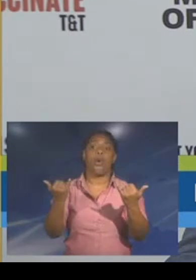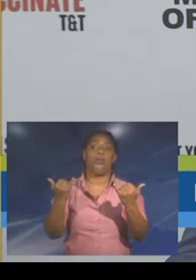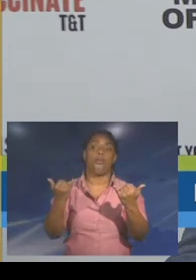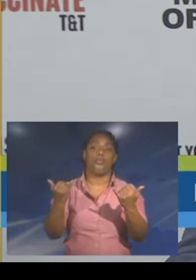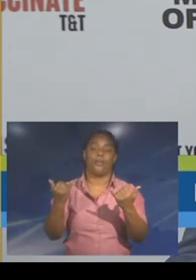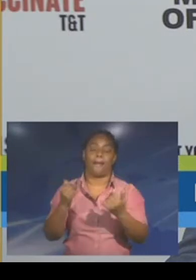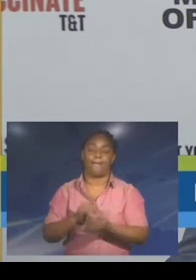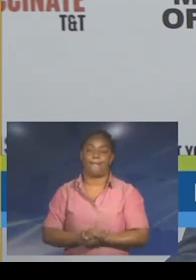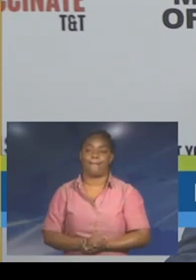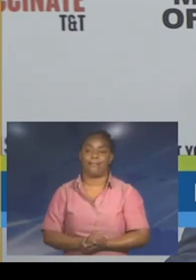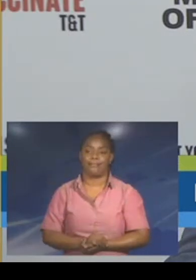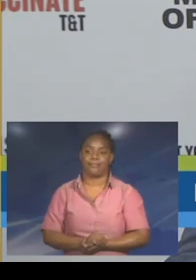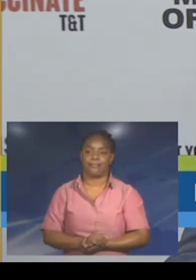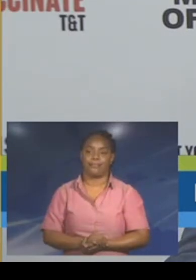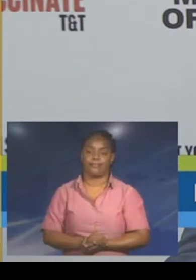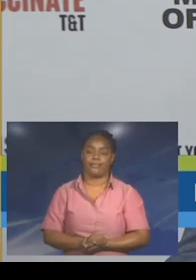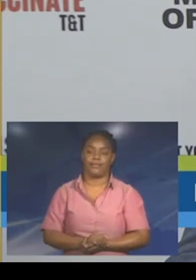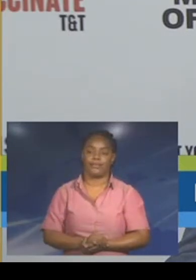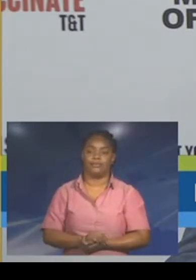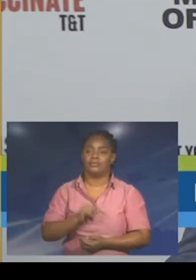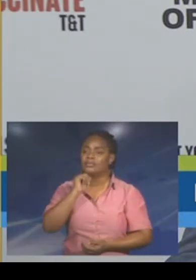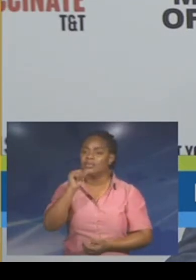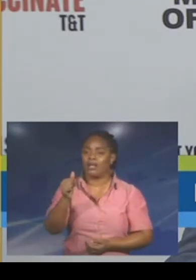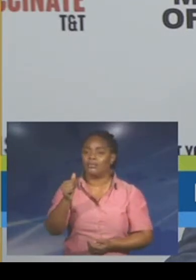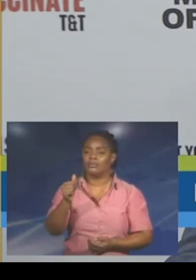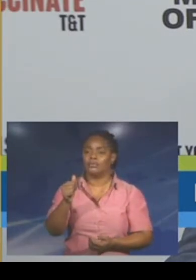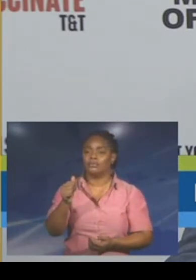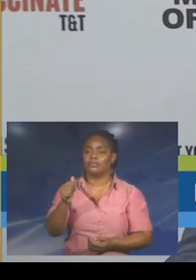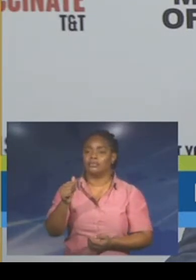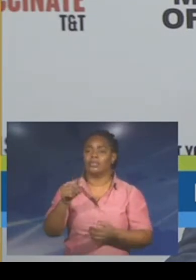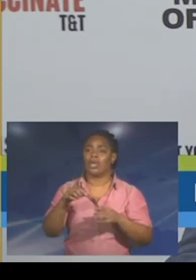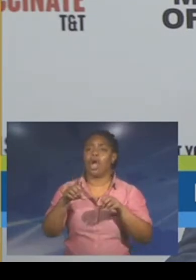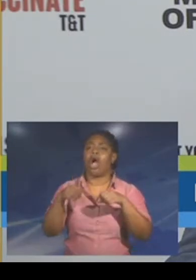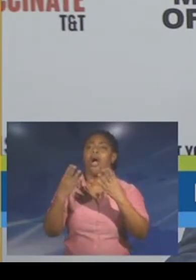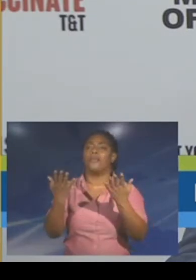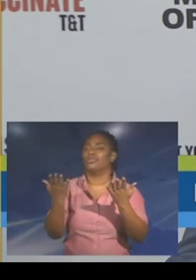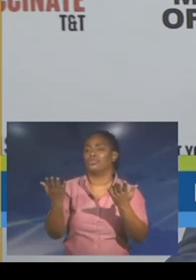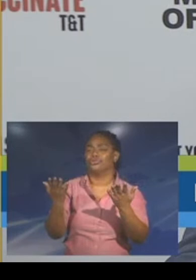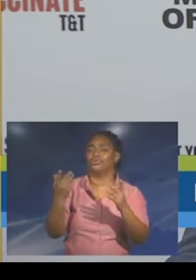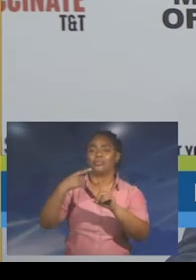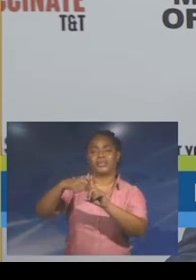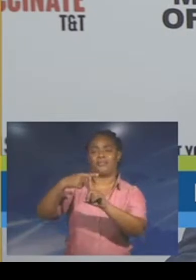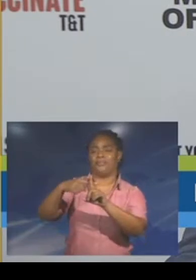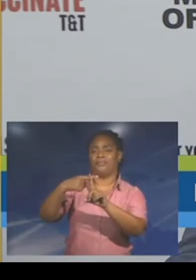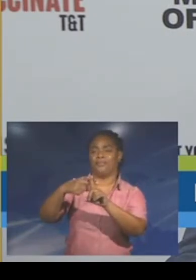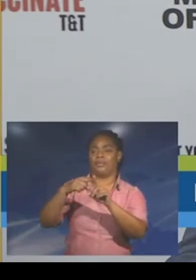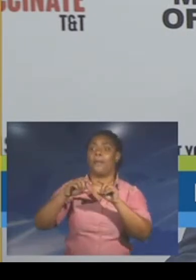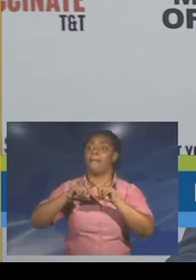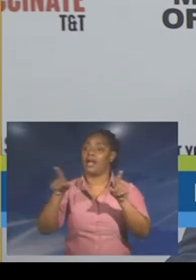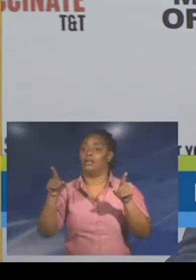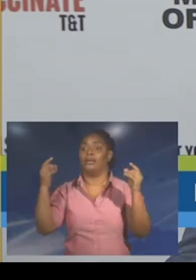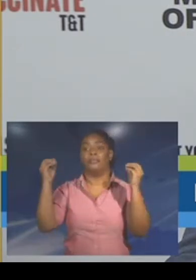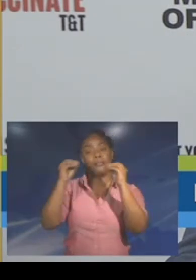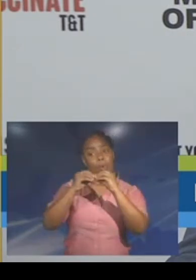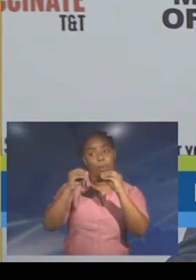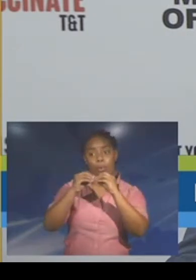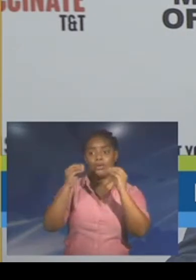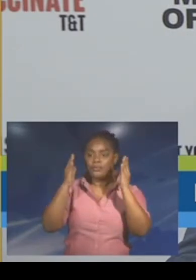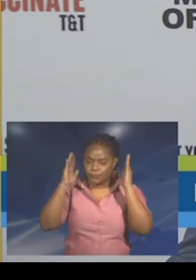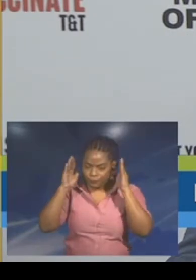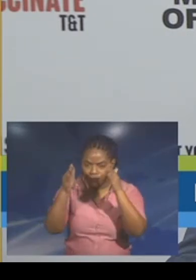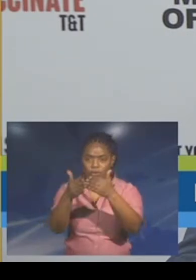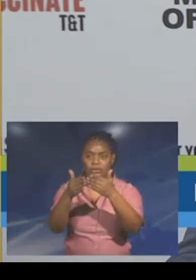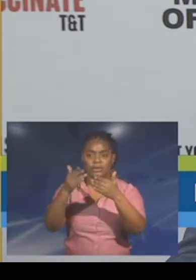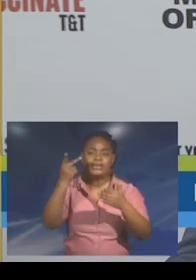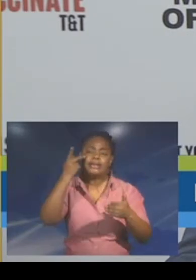not necessarily number of cases. What we look at more closely is